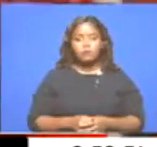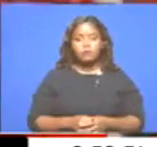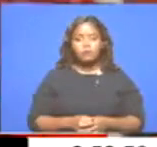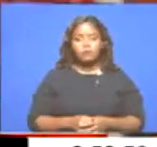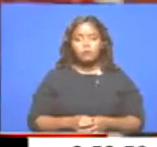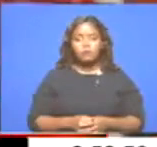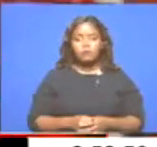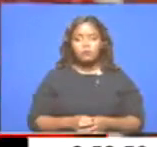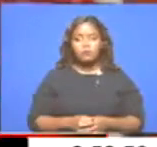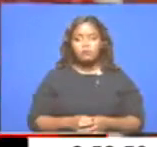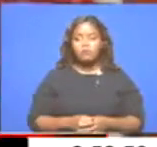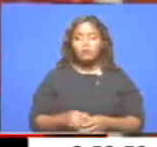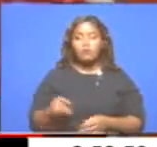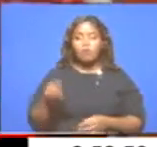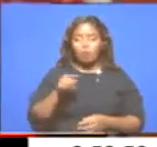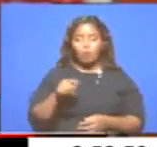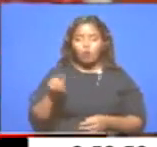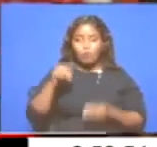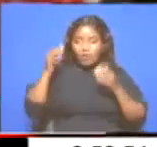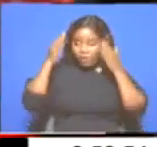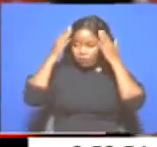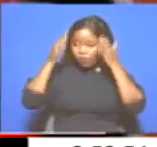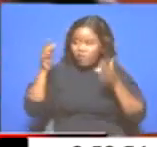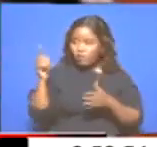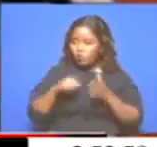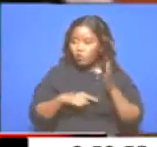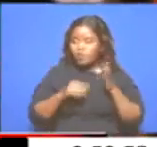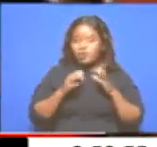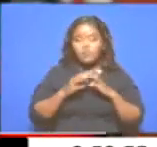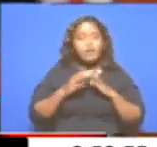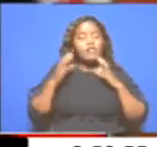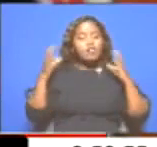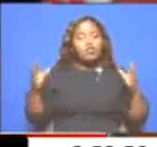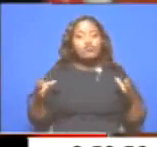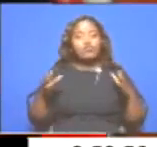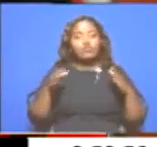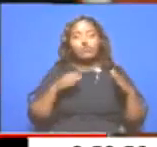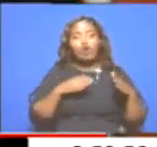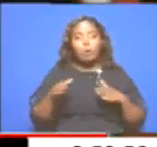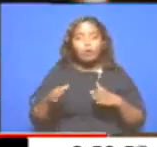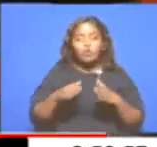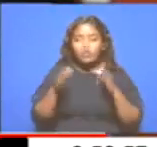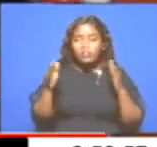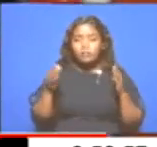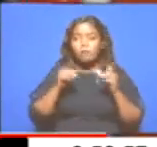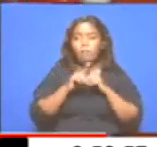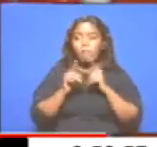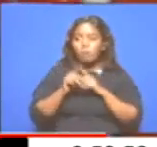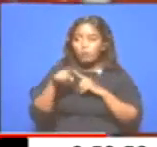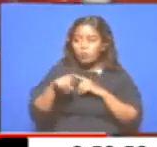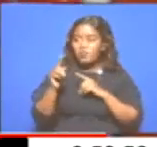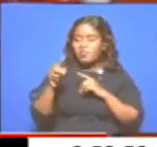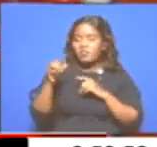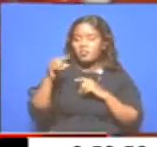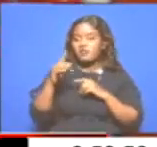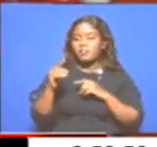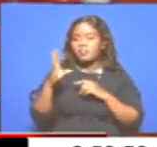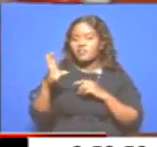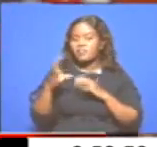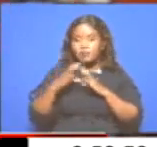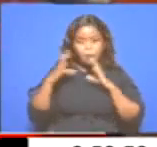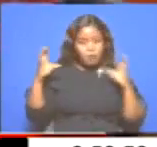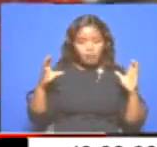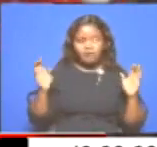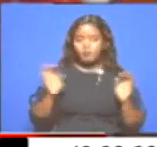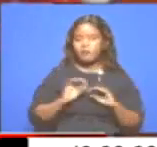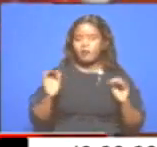Well, what we're looking at is we're looking at a huge opportunity in the GCC region. Our current exports to the GCC are not massive, but we're looking